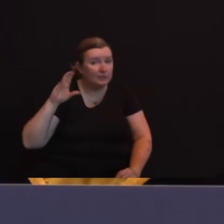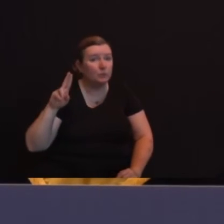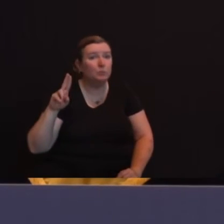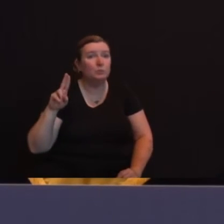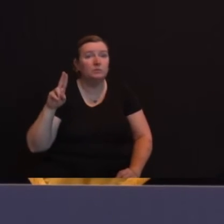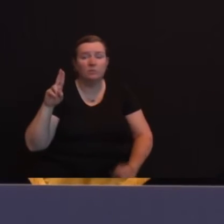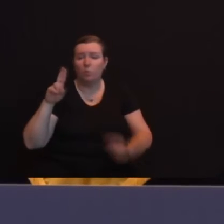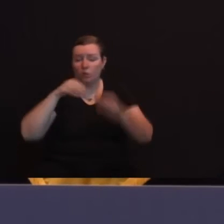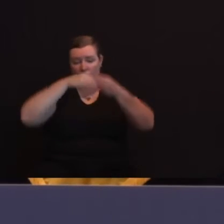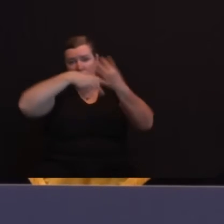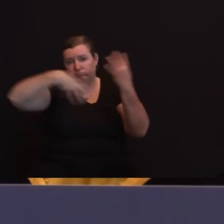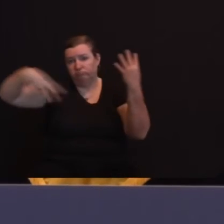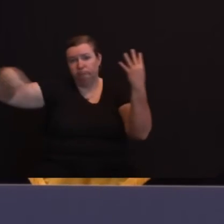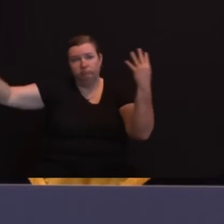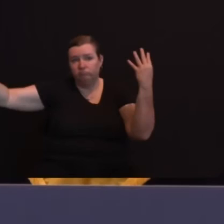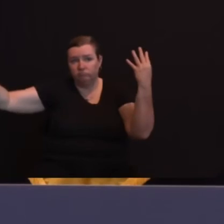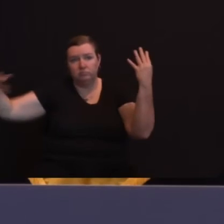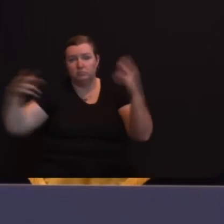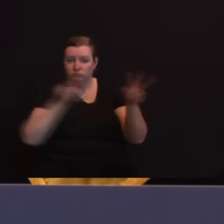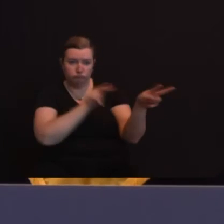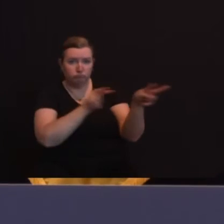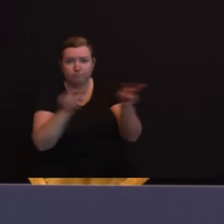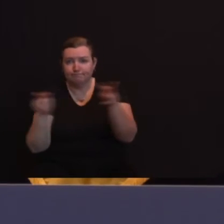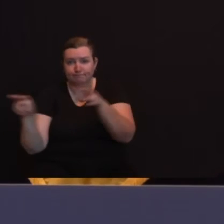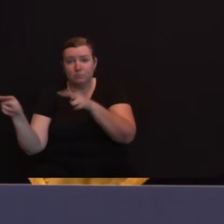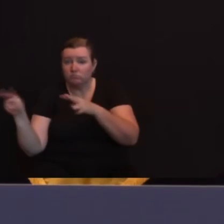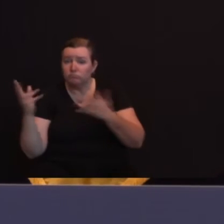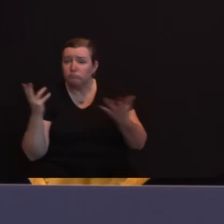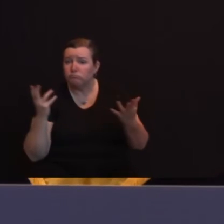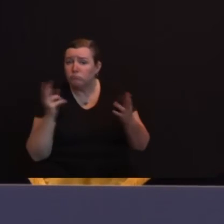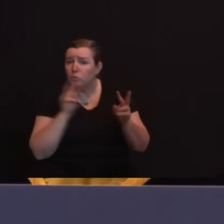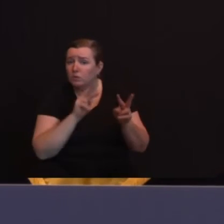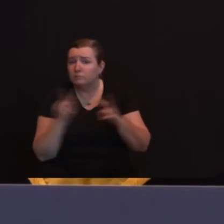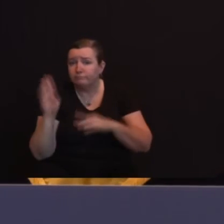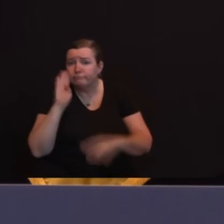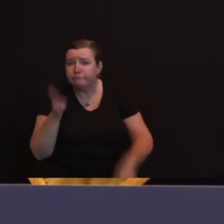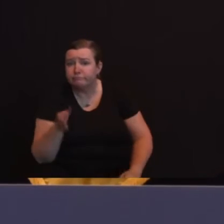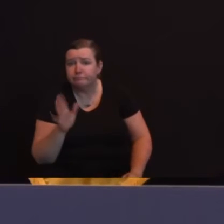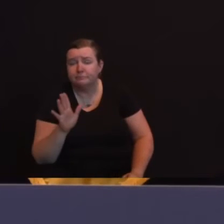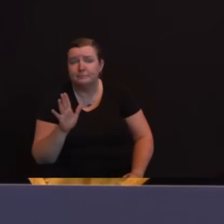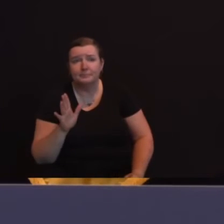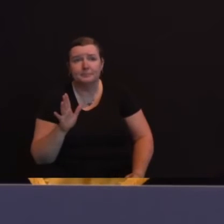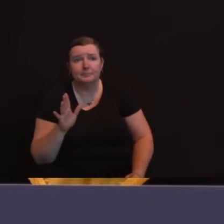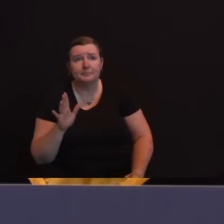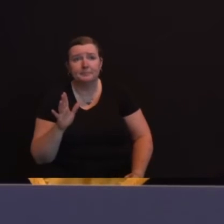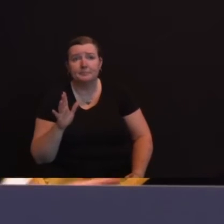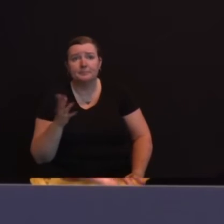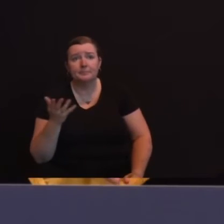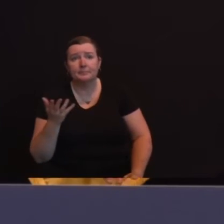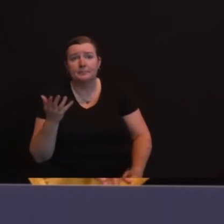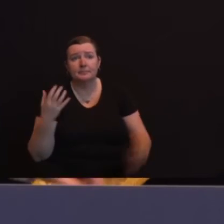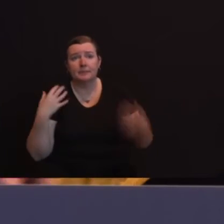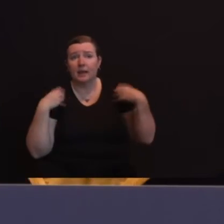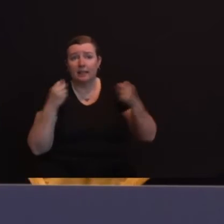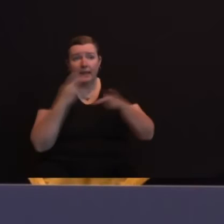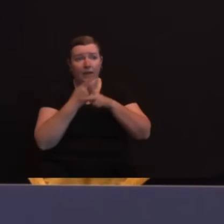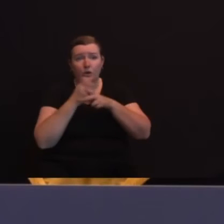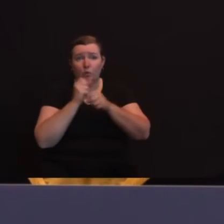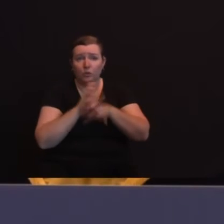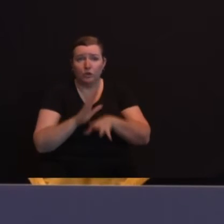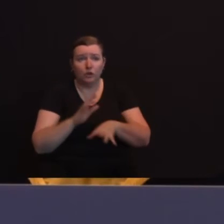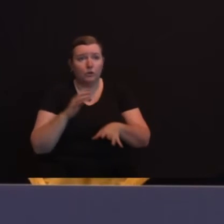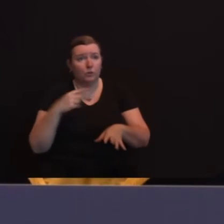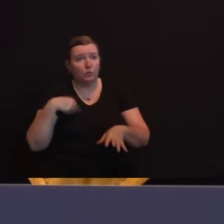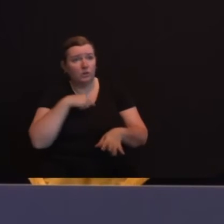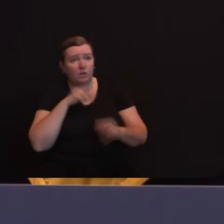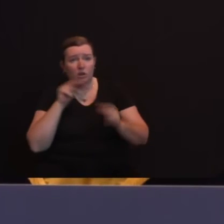that'll continue to be the portfolio that we look at. I mean, Judy, you've said this. When we look at our capacities, and Pat, you're overseeing the